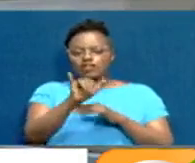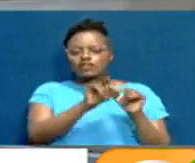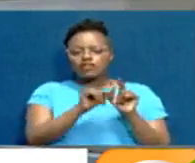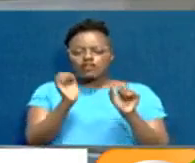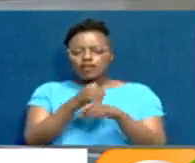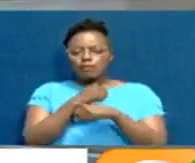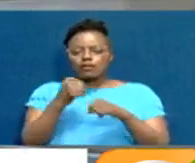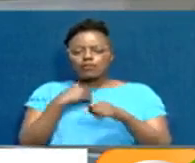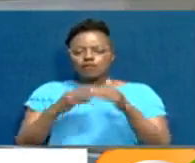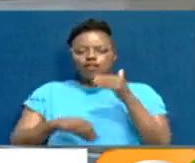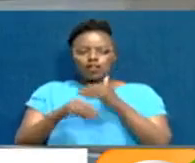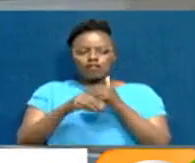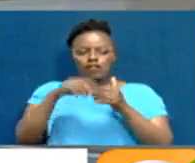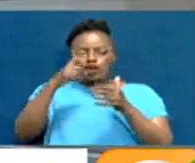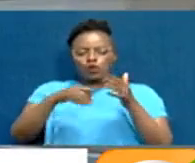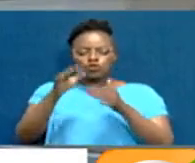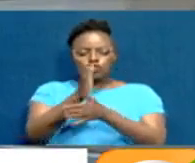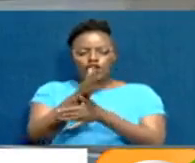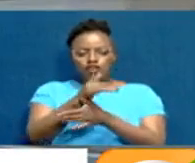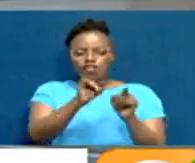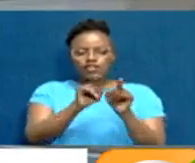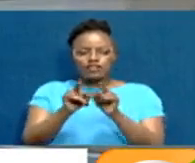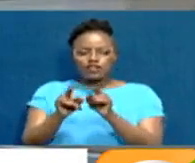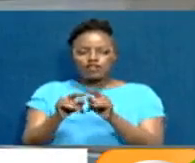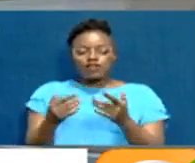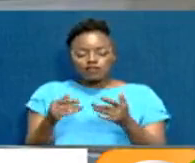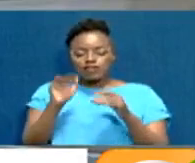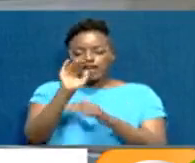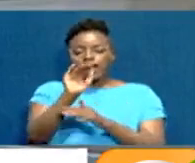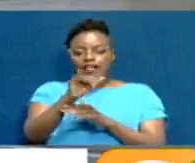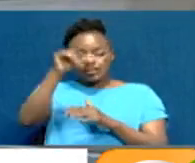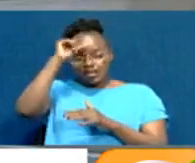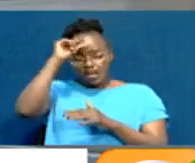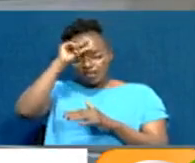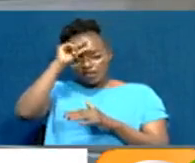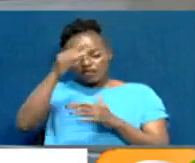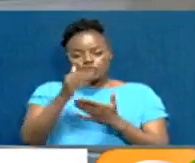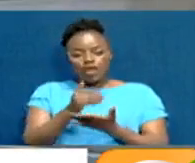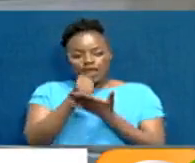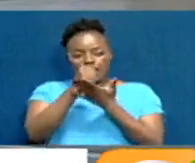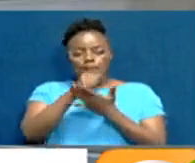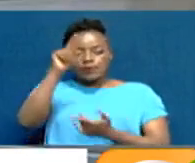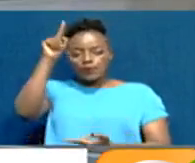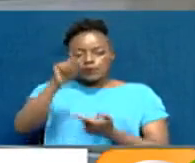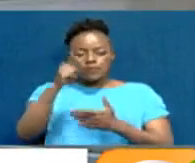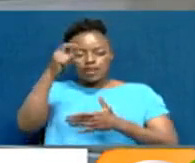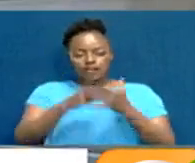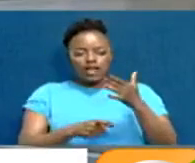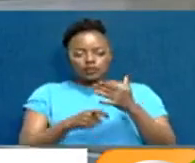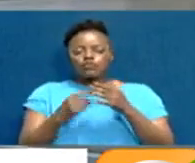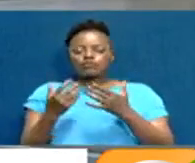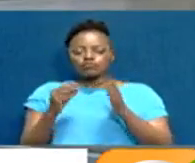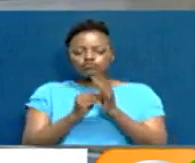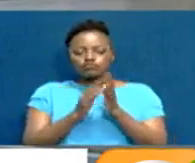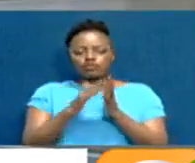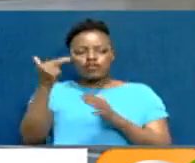the subsequent increase in the cost of fish. As a result, they are now urging the government to intervene by reducing the taxes levied